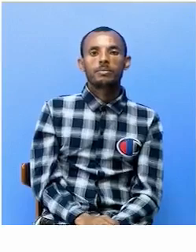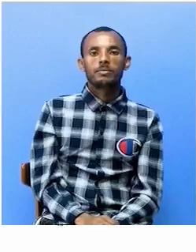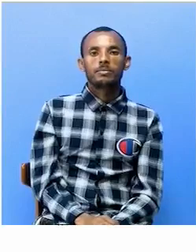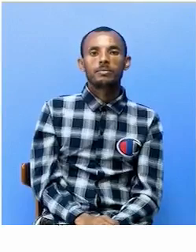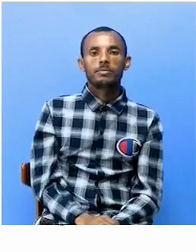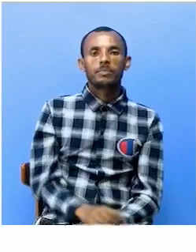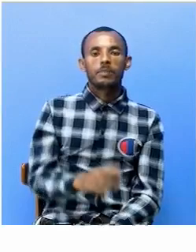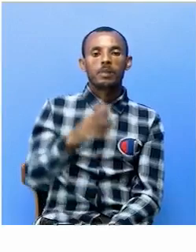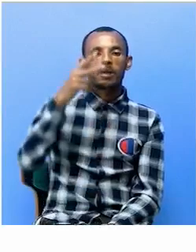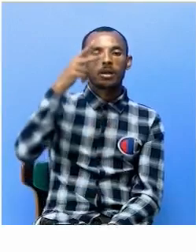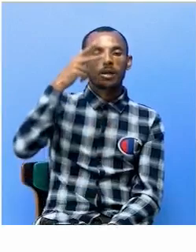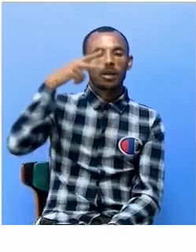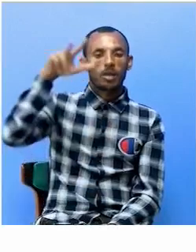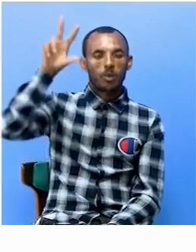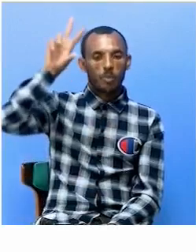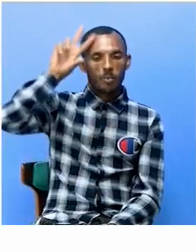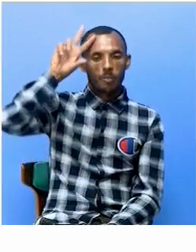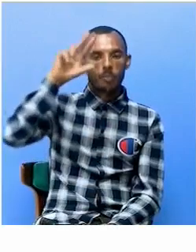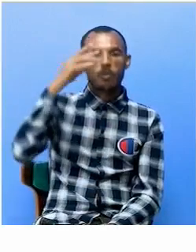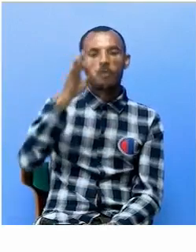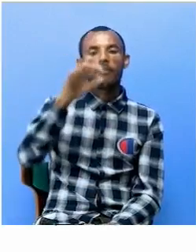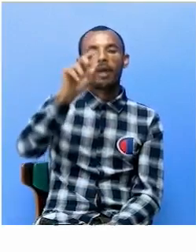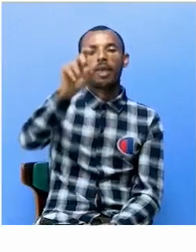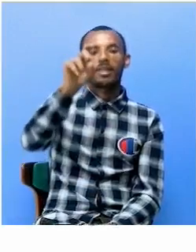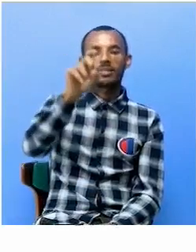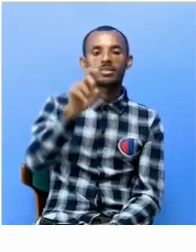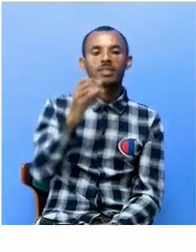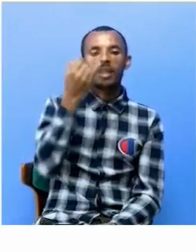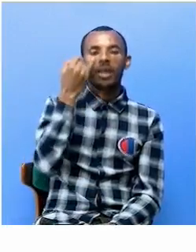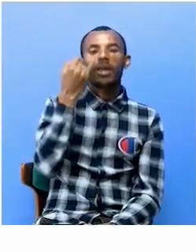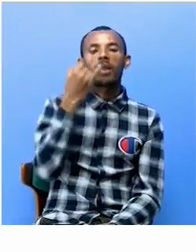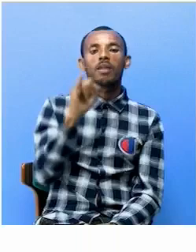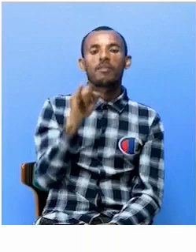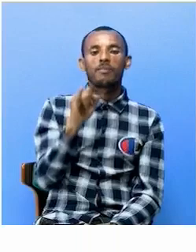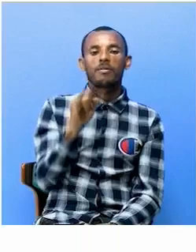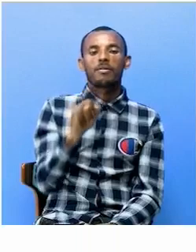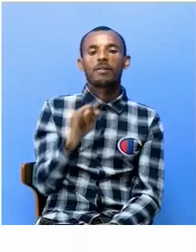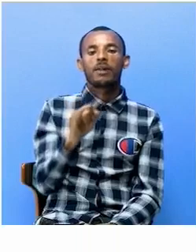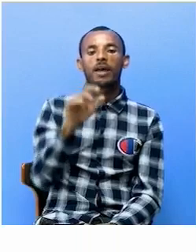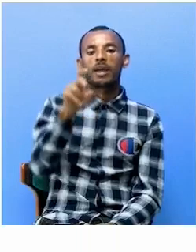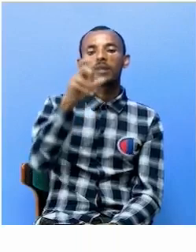the cube of x if x is